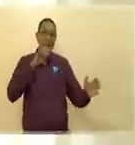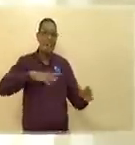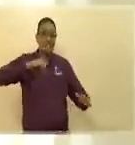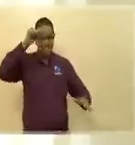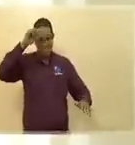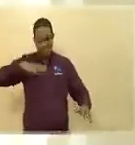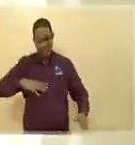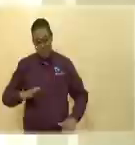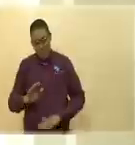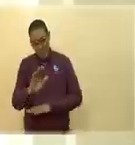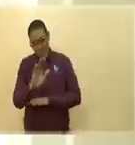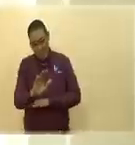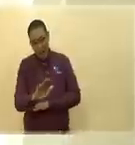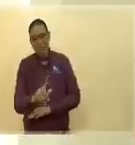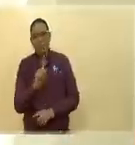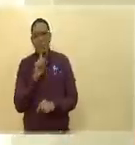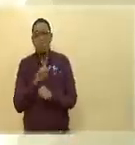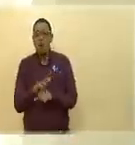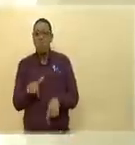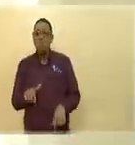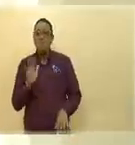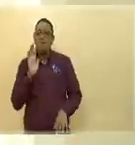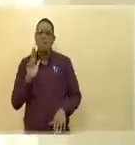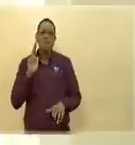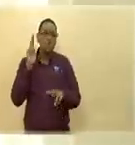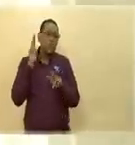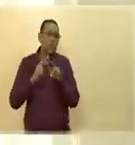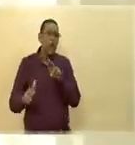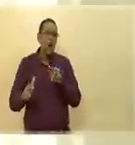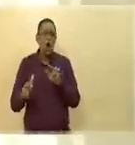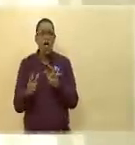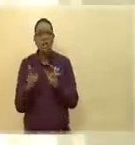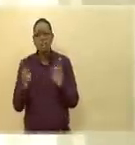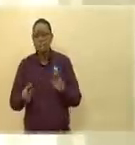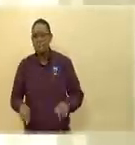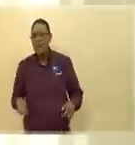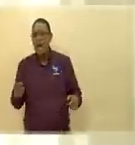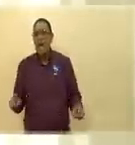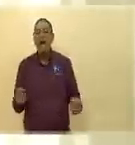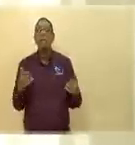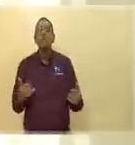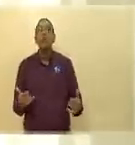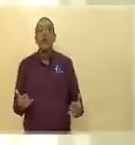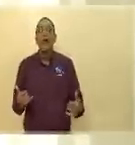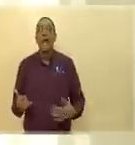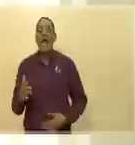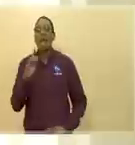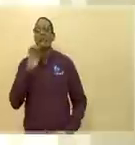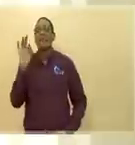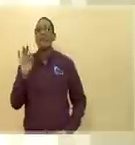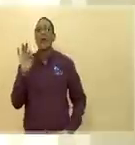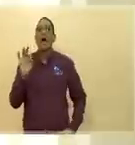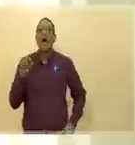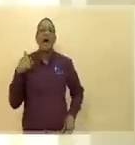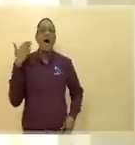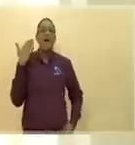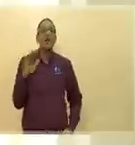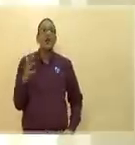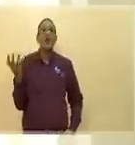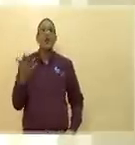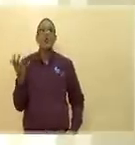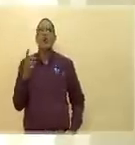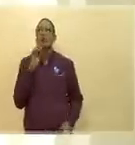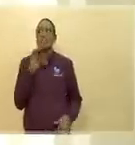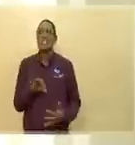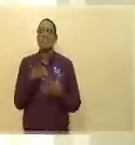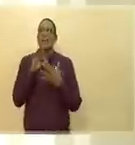good afternoon. As promised, this is going to be a very brief ceremony, and today being a Friday, but I don't know what's so